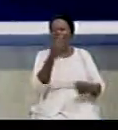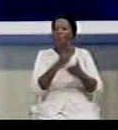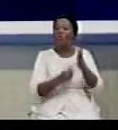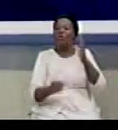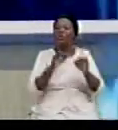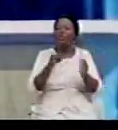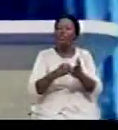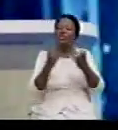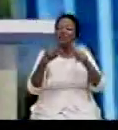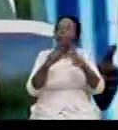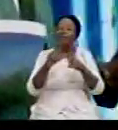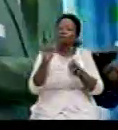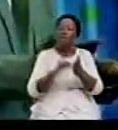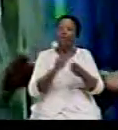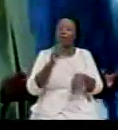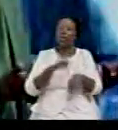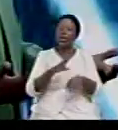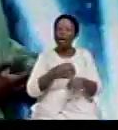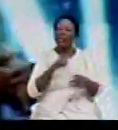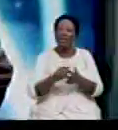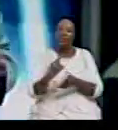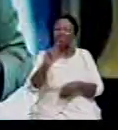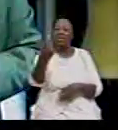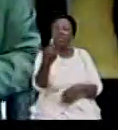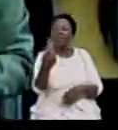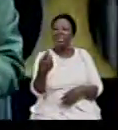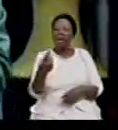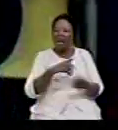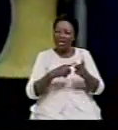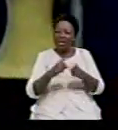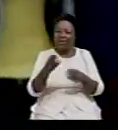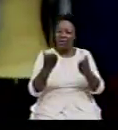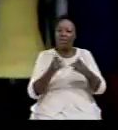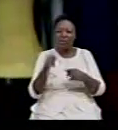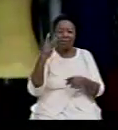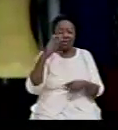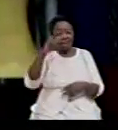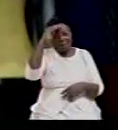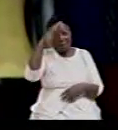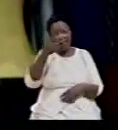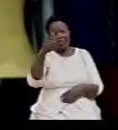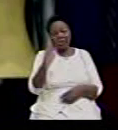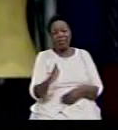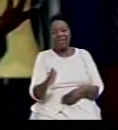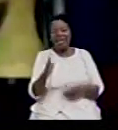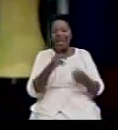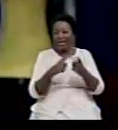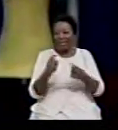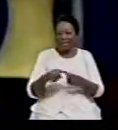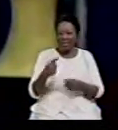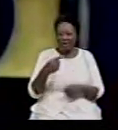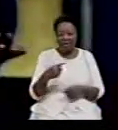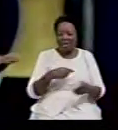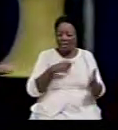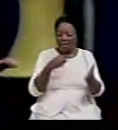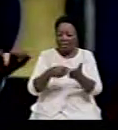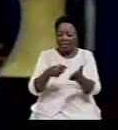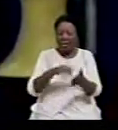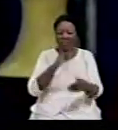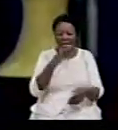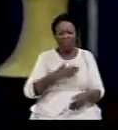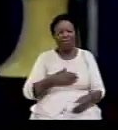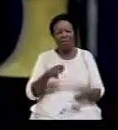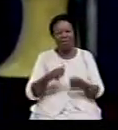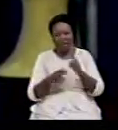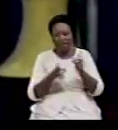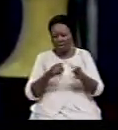turn and you want to see the man of God? And you say, this is my problem. And the overseer told